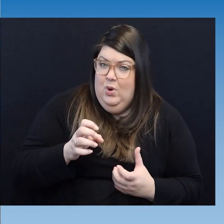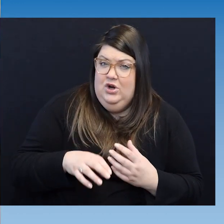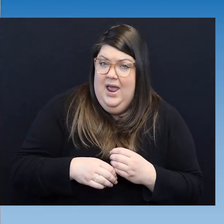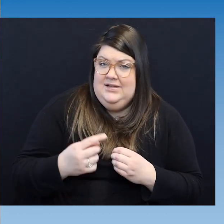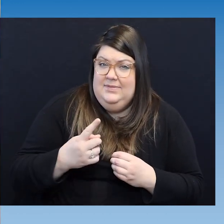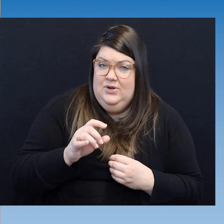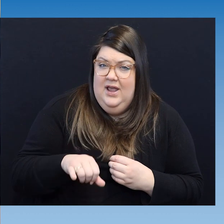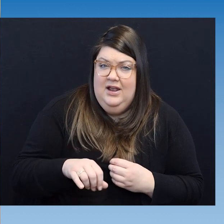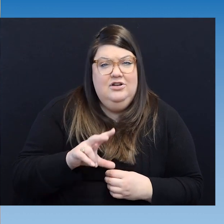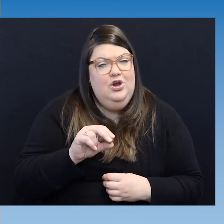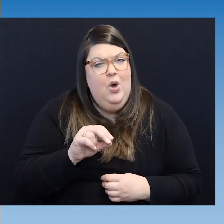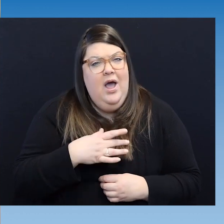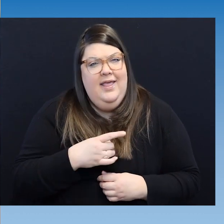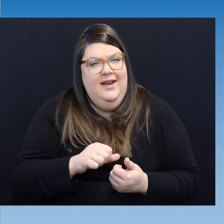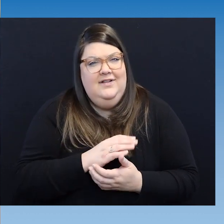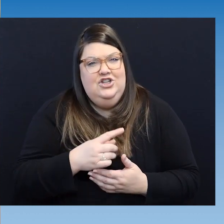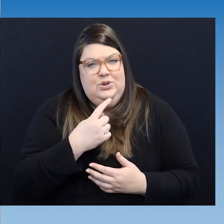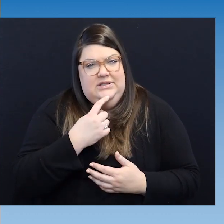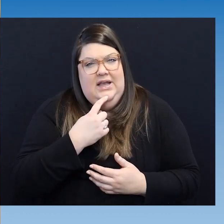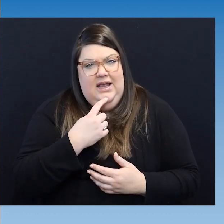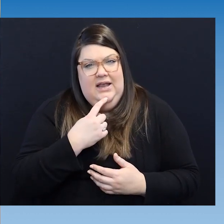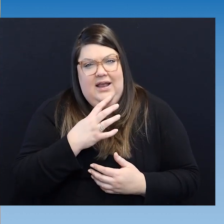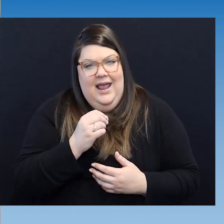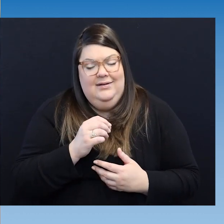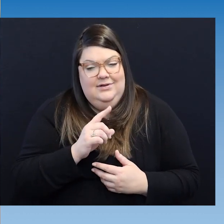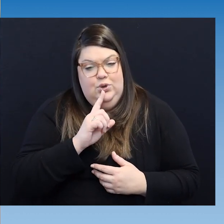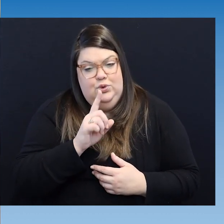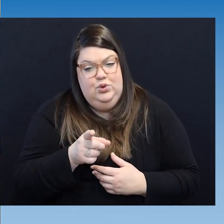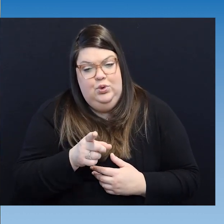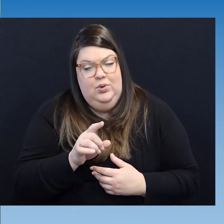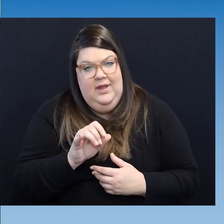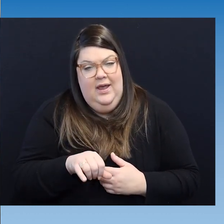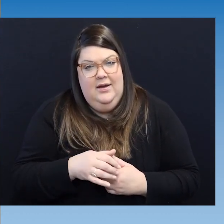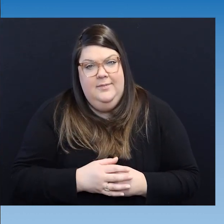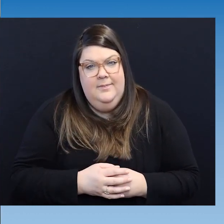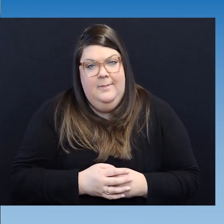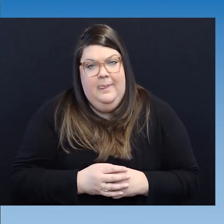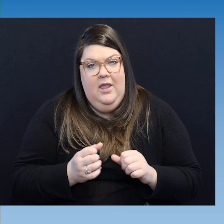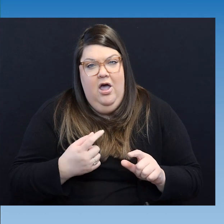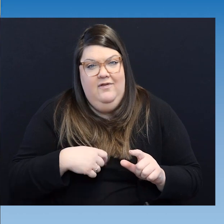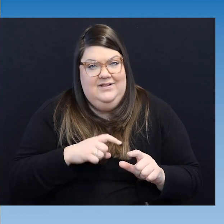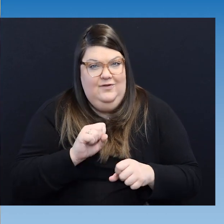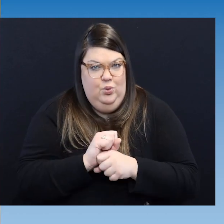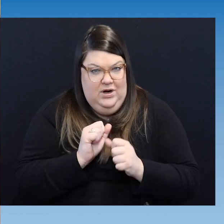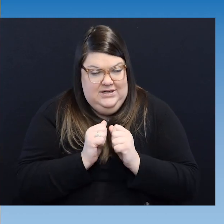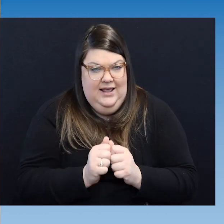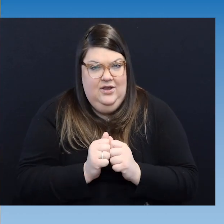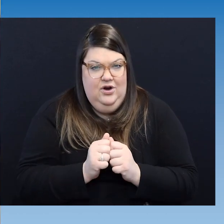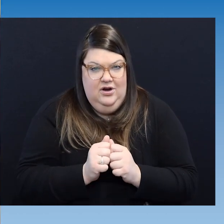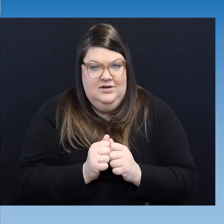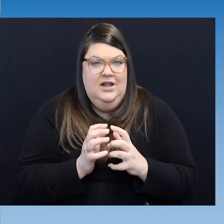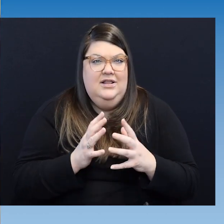No, I liked everything that she was saying, and it's so true that that we all have to work together. And there's a